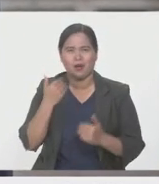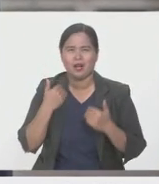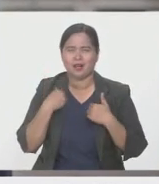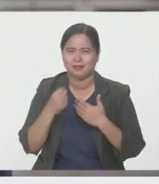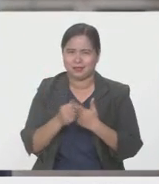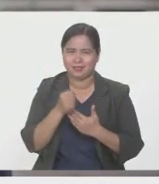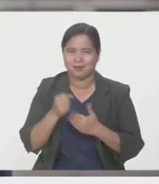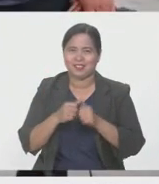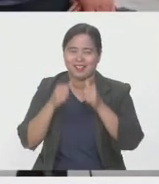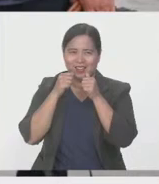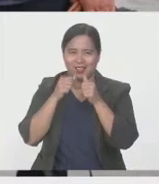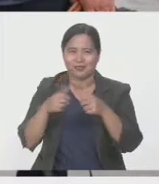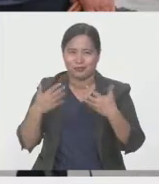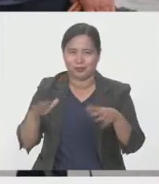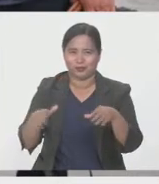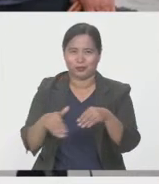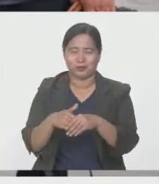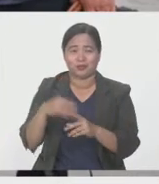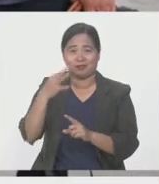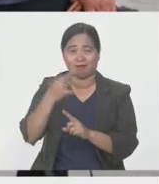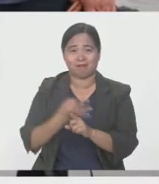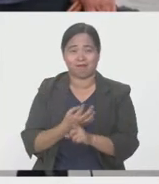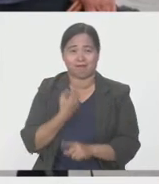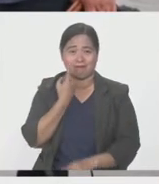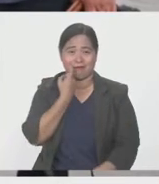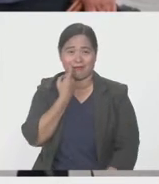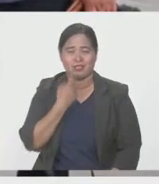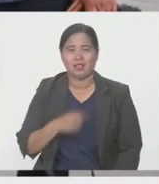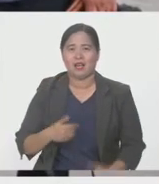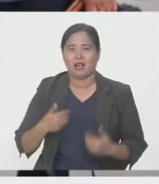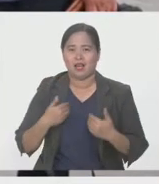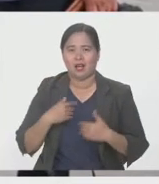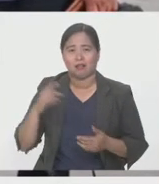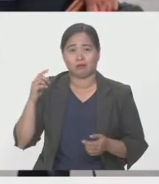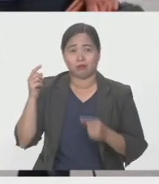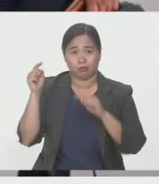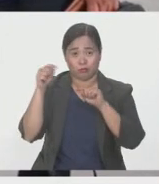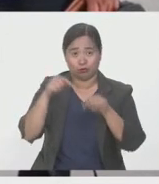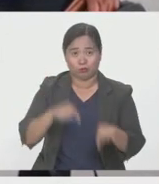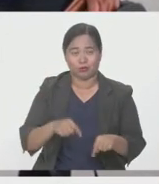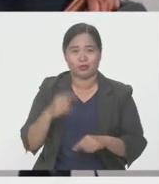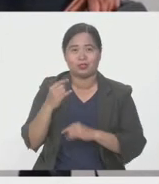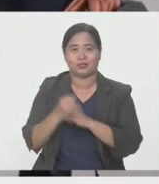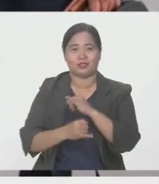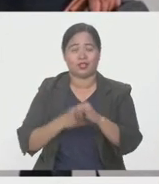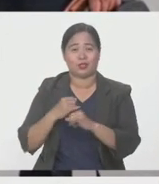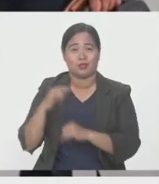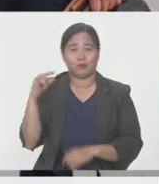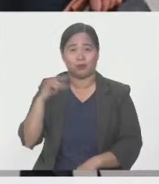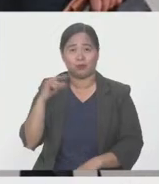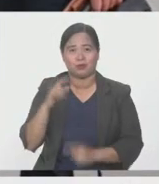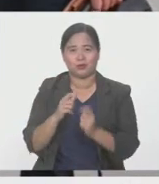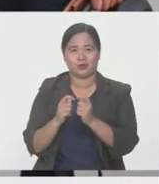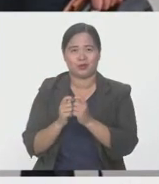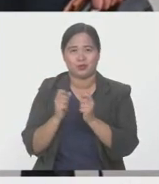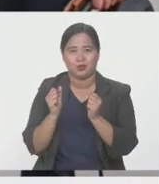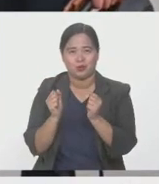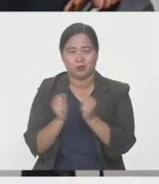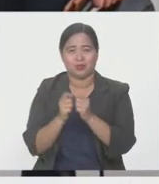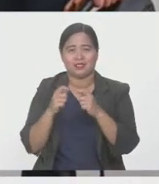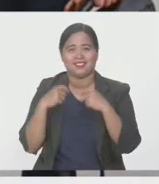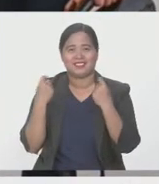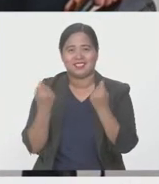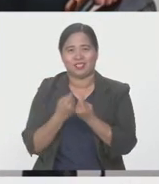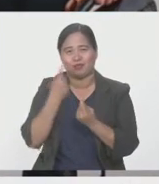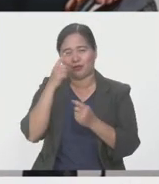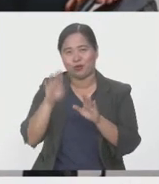simple announcement of their marriage back in February. The couple was seen arriving at Incheon International Airport together with Ohtani's team